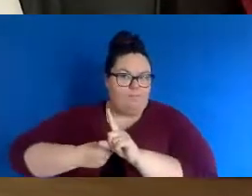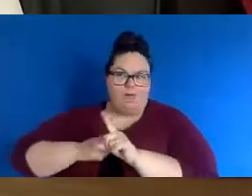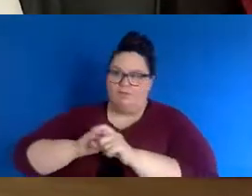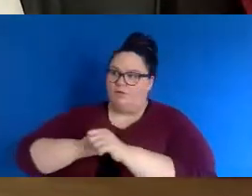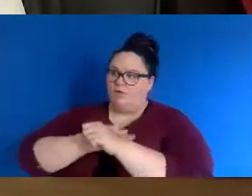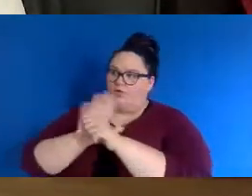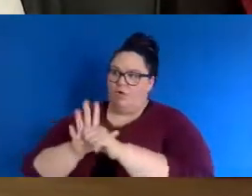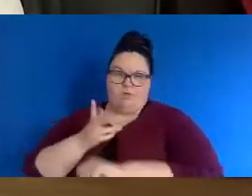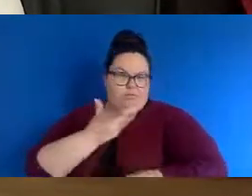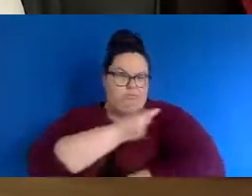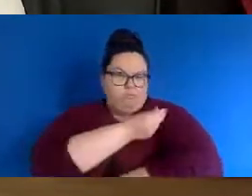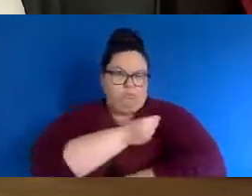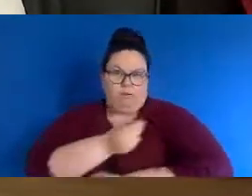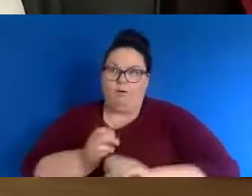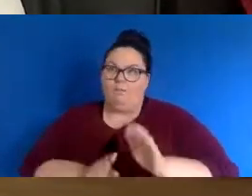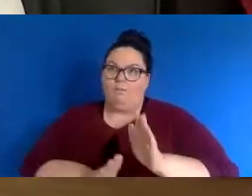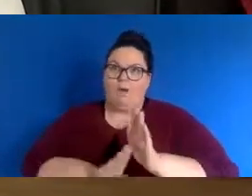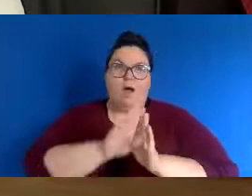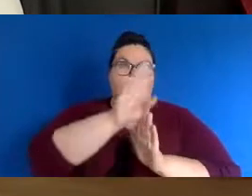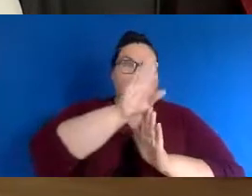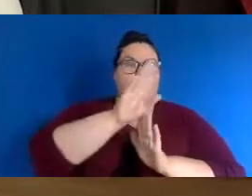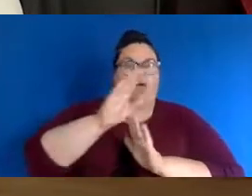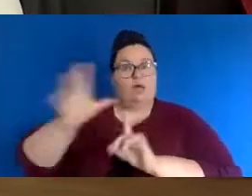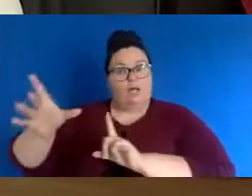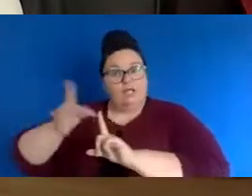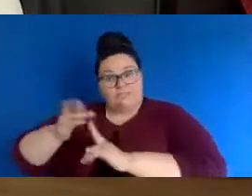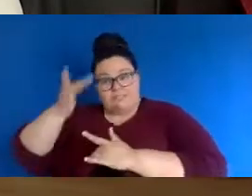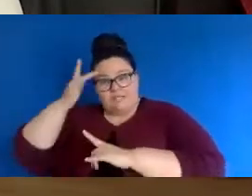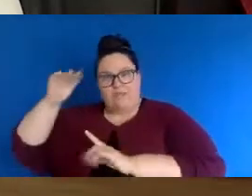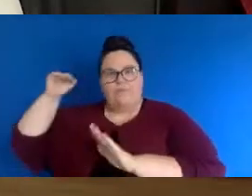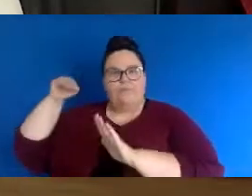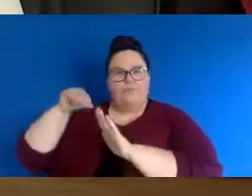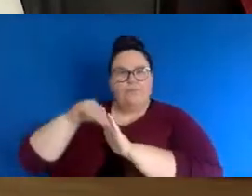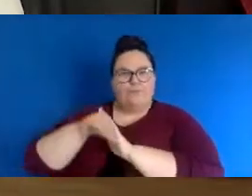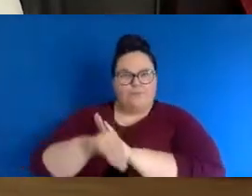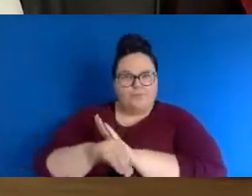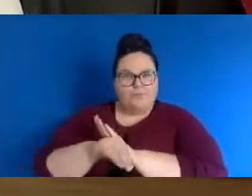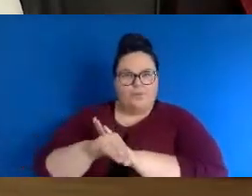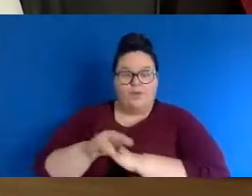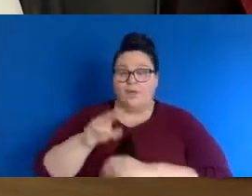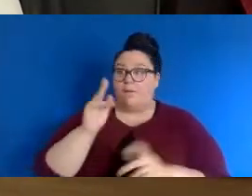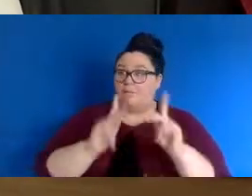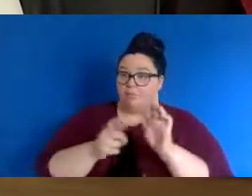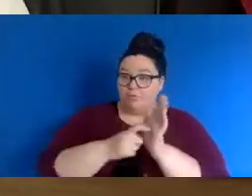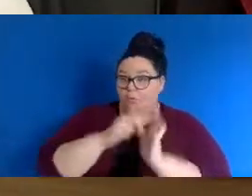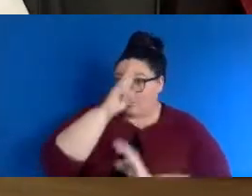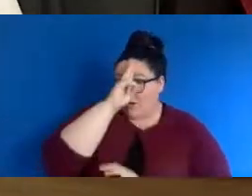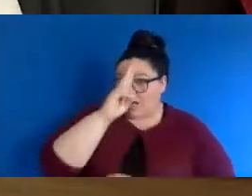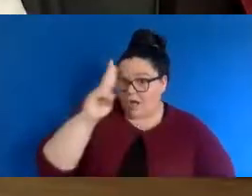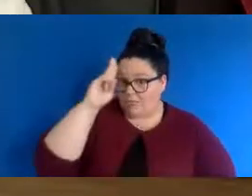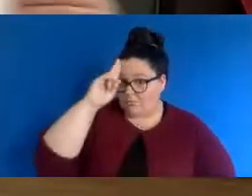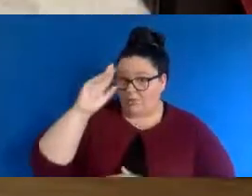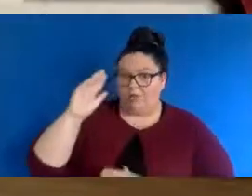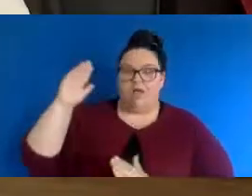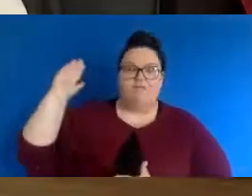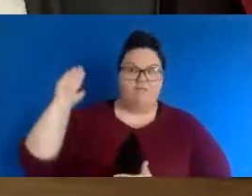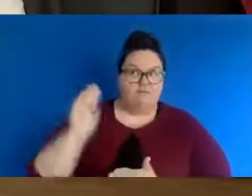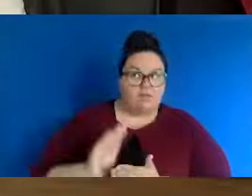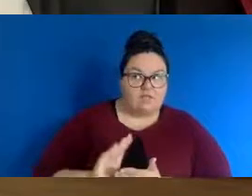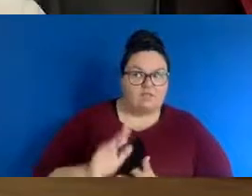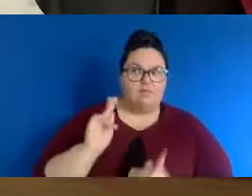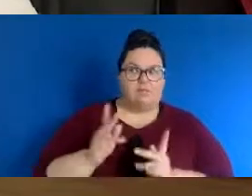of COVID-19 has significantly declined. Hospital admissions due to the virus have fallen, and we are seeing fewer deaths following severe